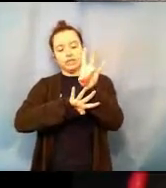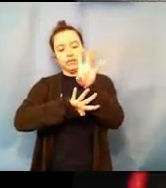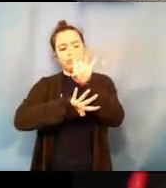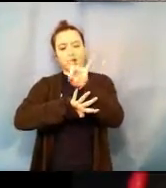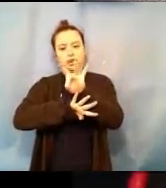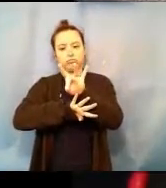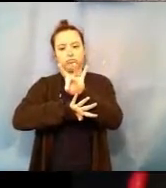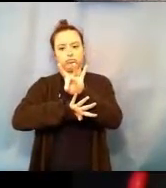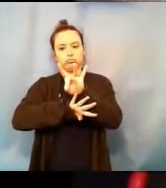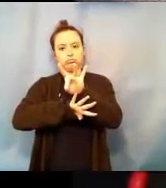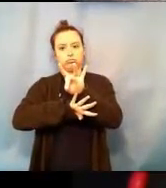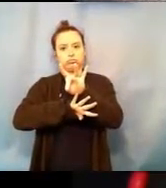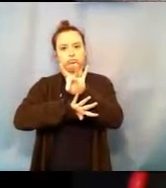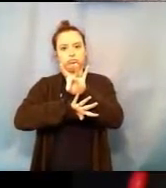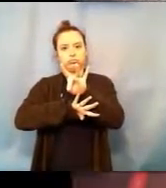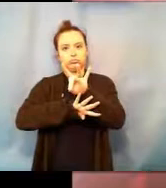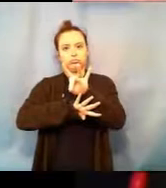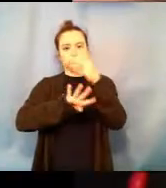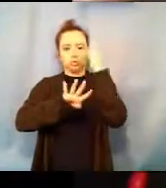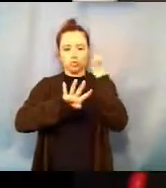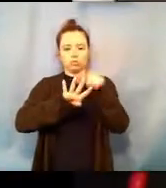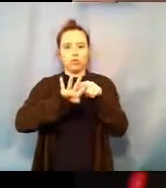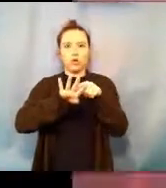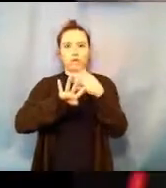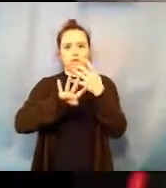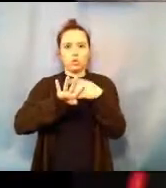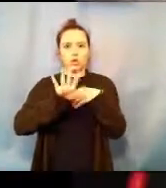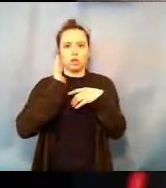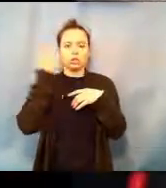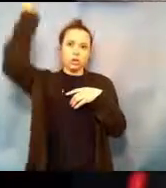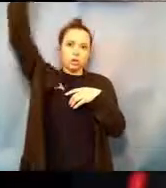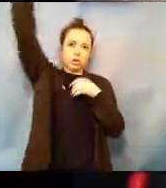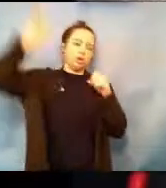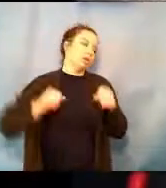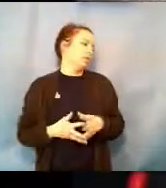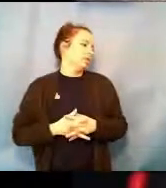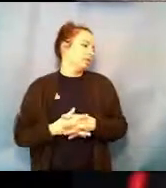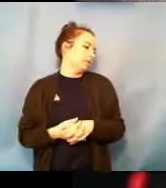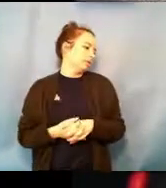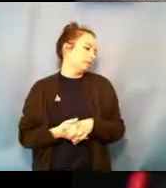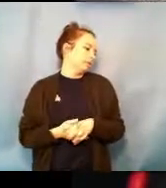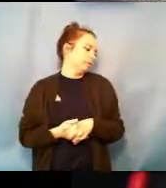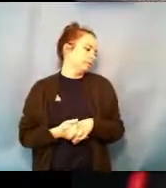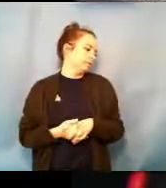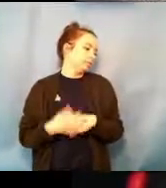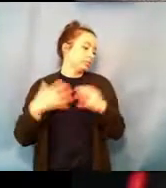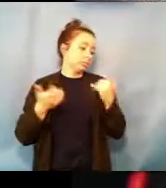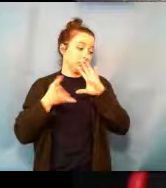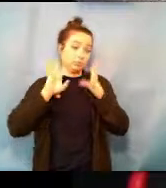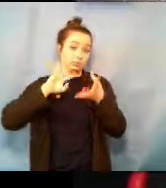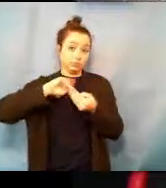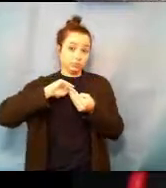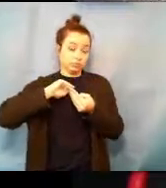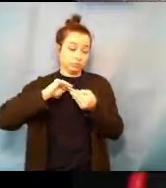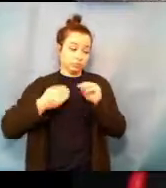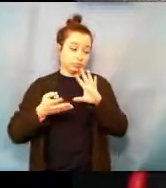So do I still have 4? Yes. That's a good way we can check our work too. All right. Now our whole number, we